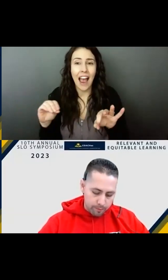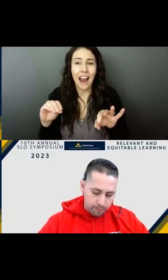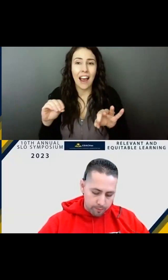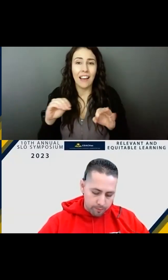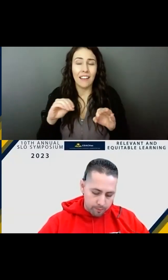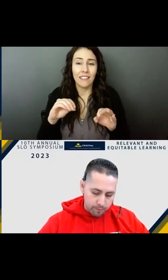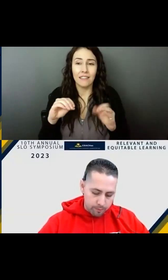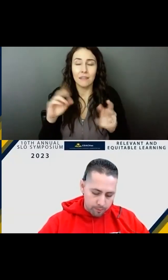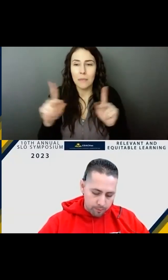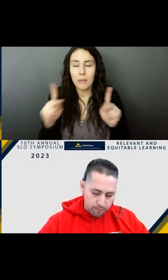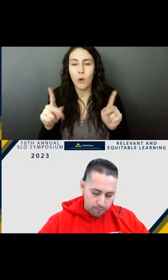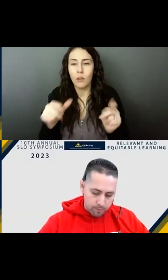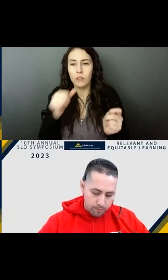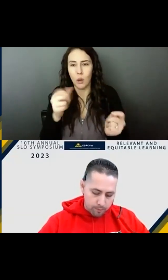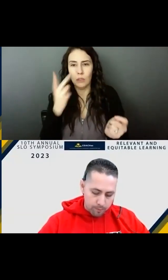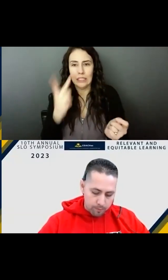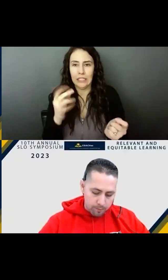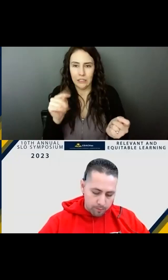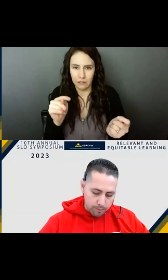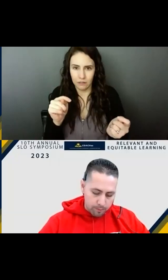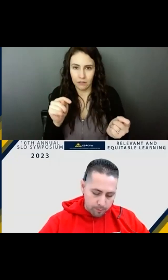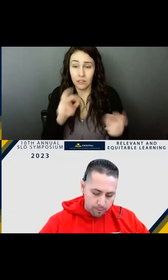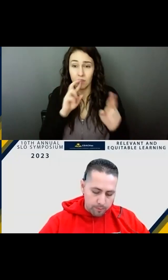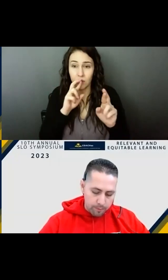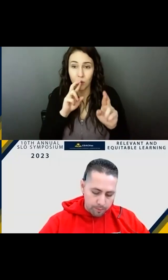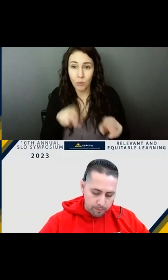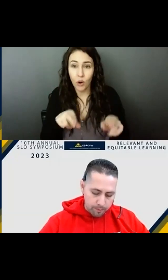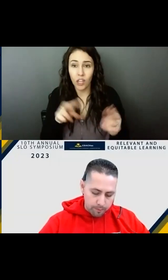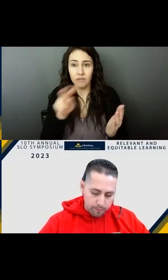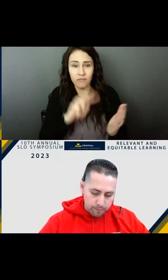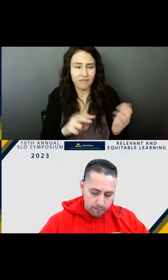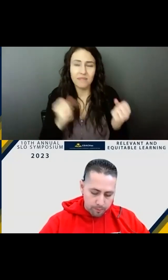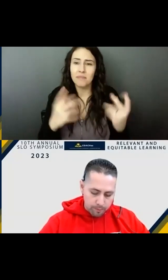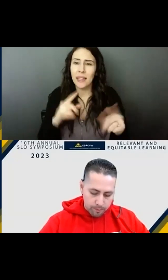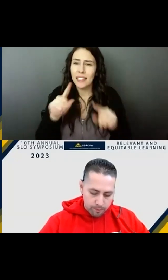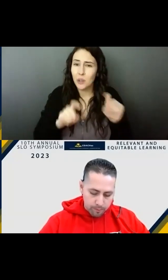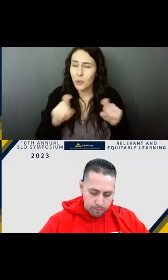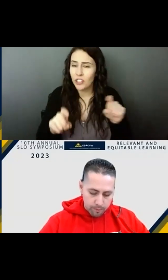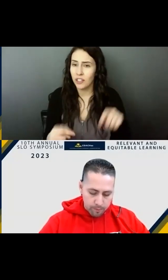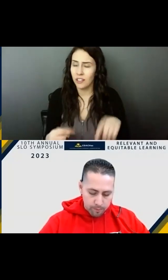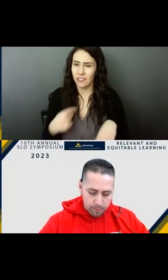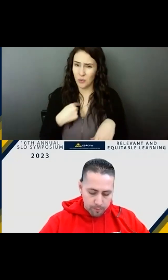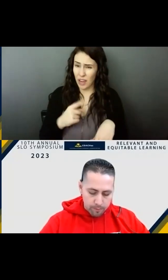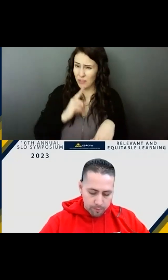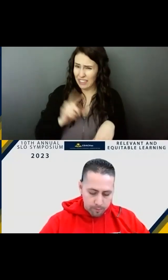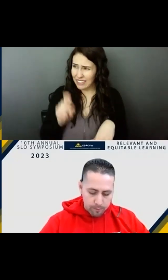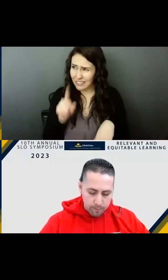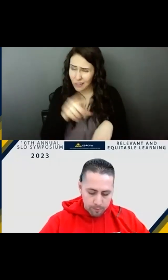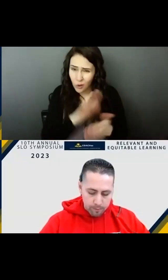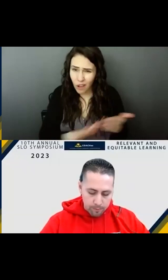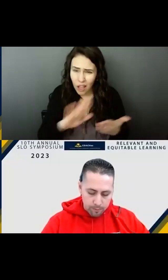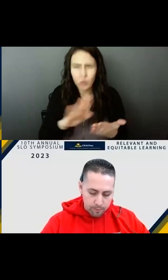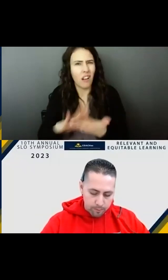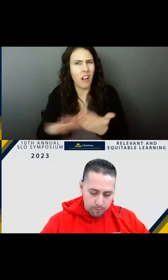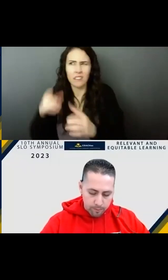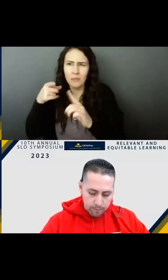The reports that you read are that there's a lot of questions about, do I really need to go to college? Or what's the point of college? Or is it